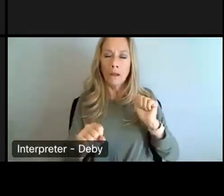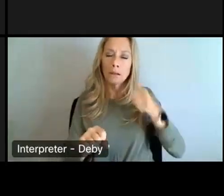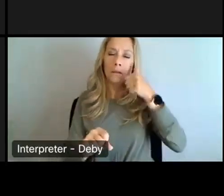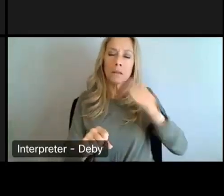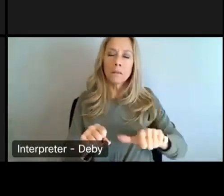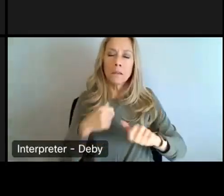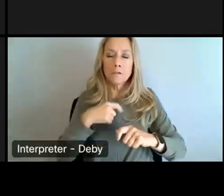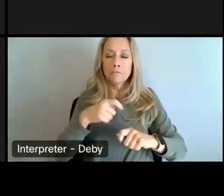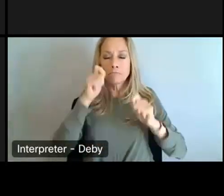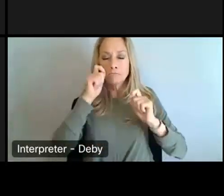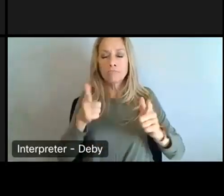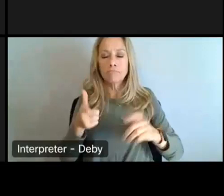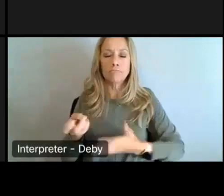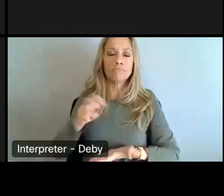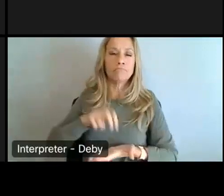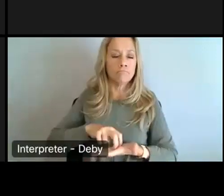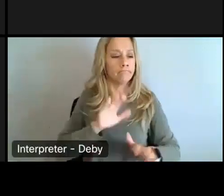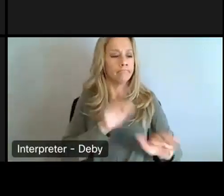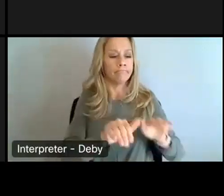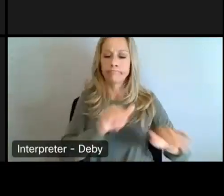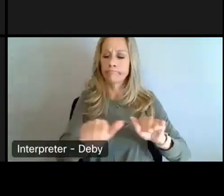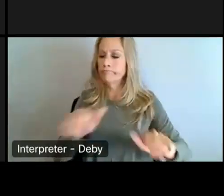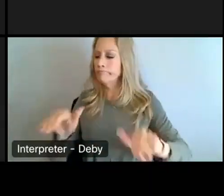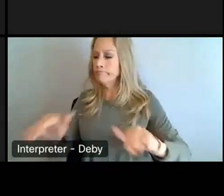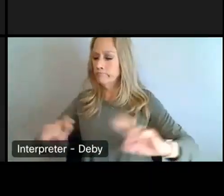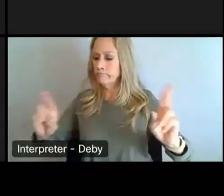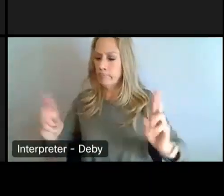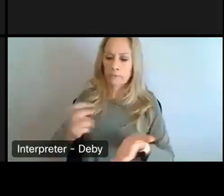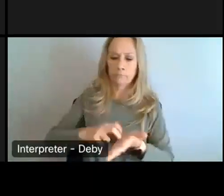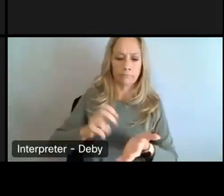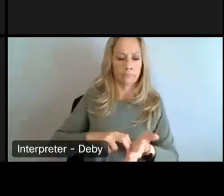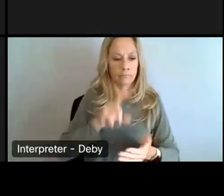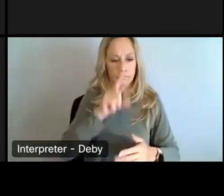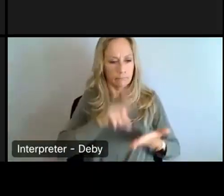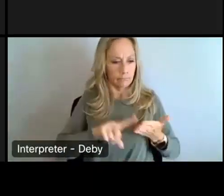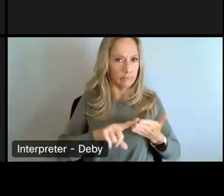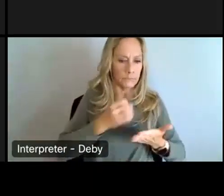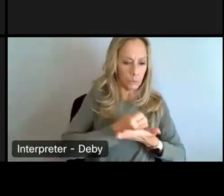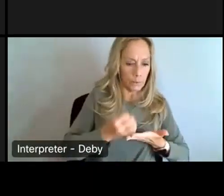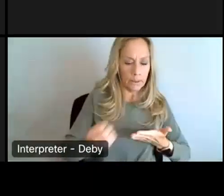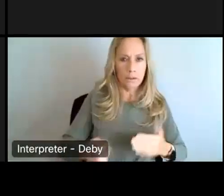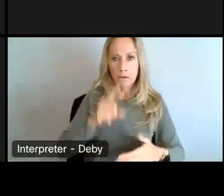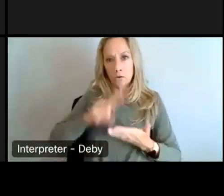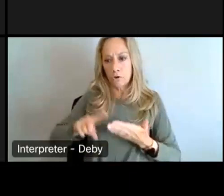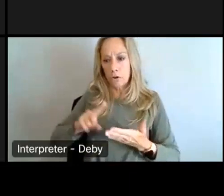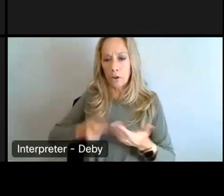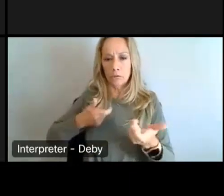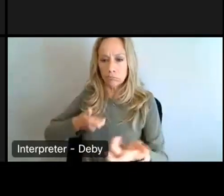getting the guys ready, checking their equipment, giving them mission briefs, checking weapons, and then rolling